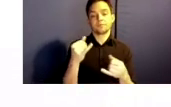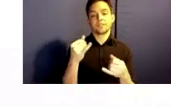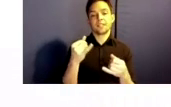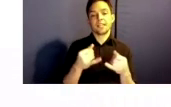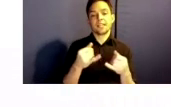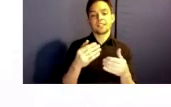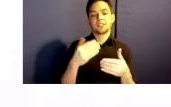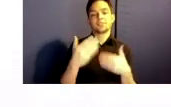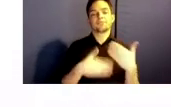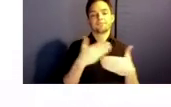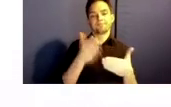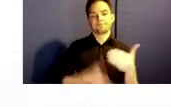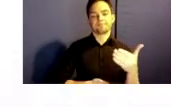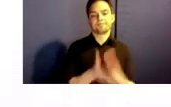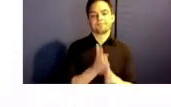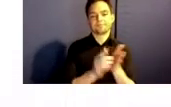please.